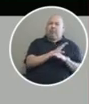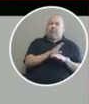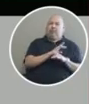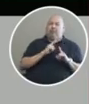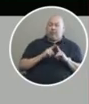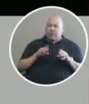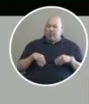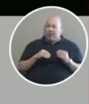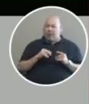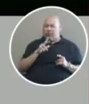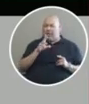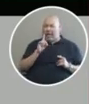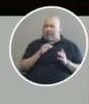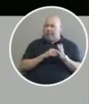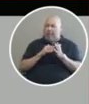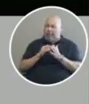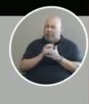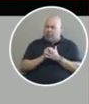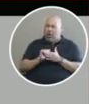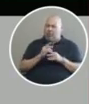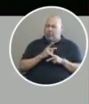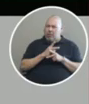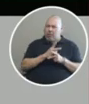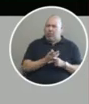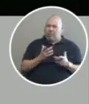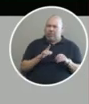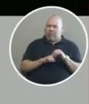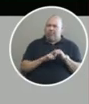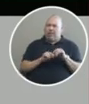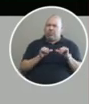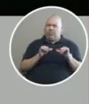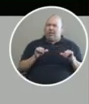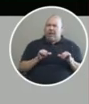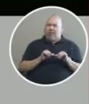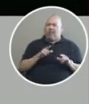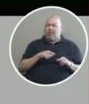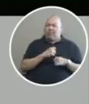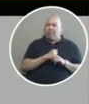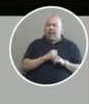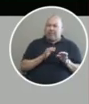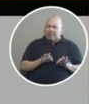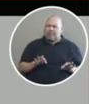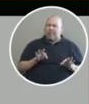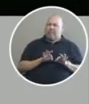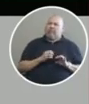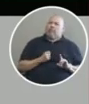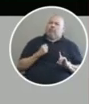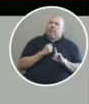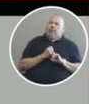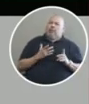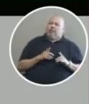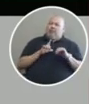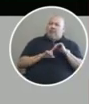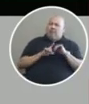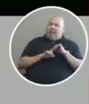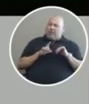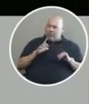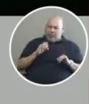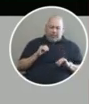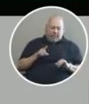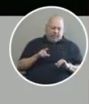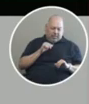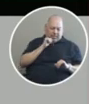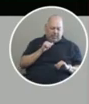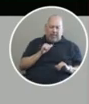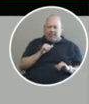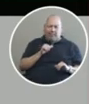provided close to $38 million in loans. And so they've made a significant impact here in El Paso, and they're